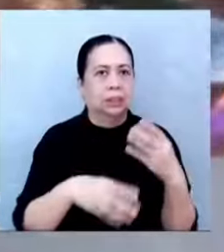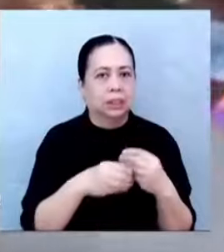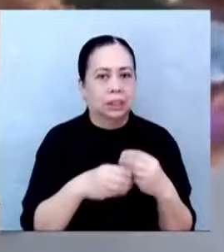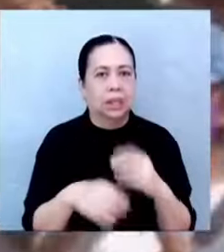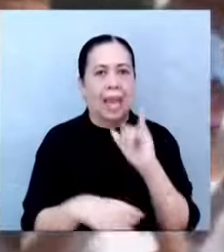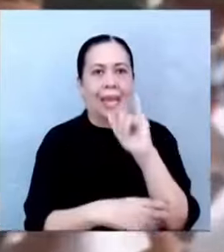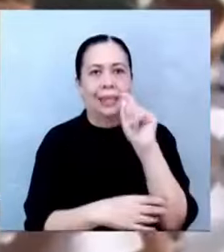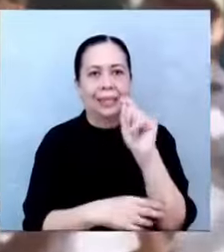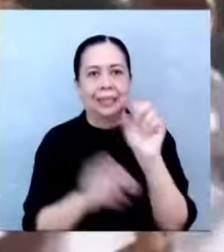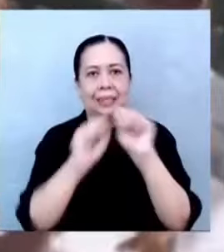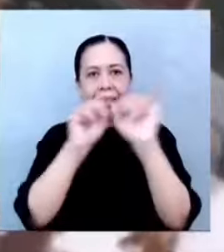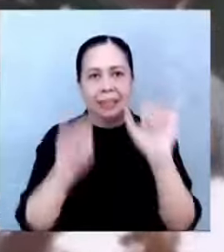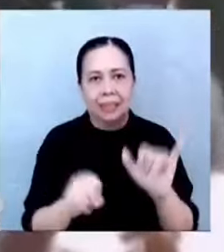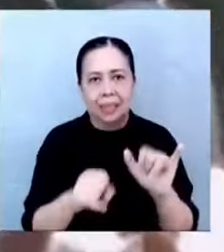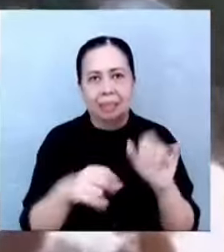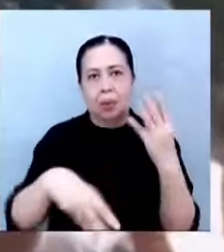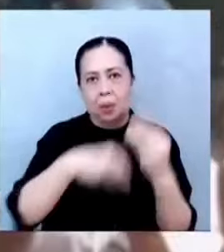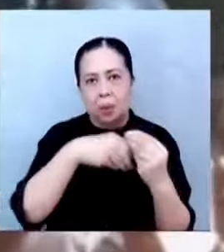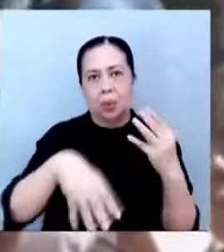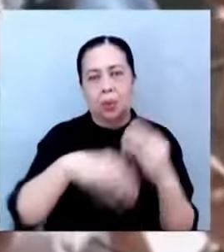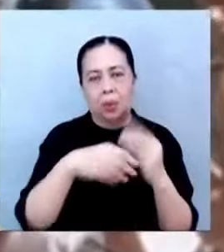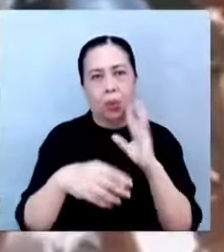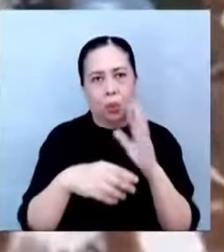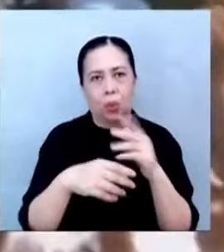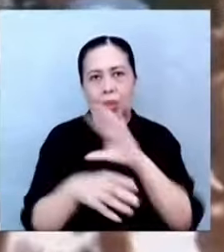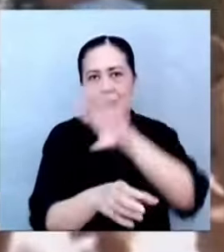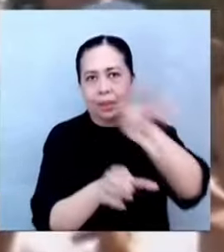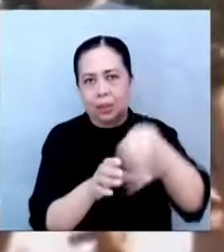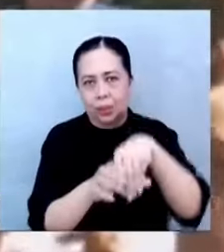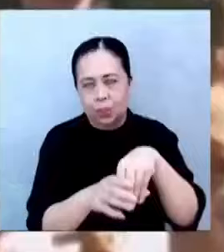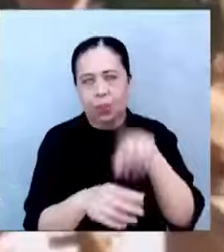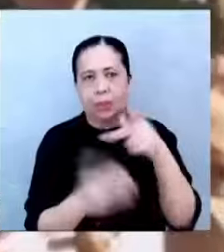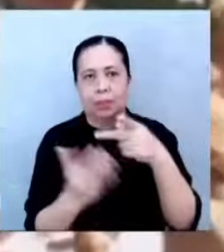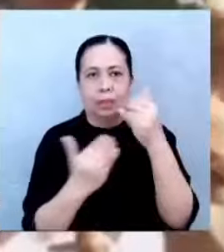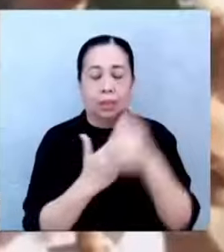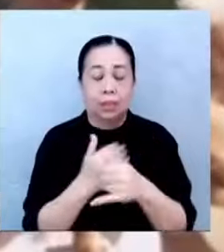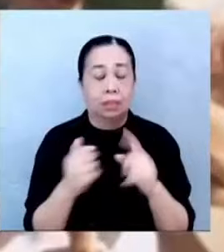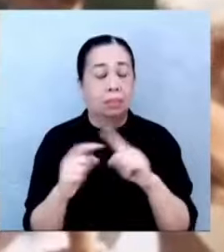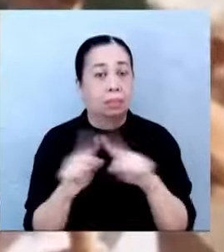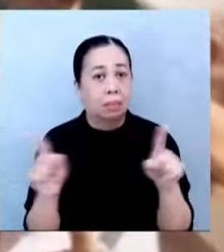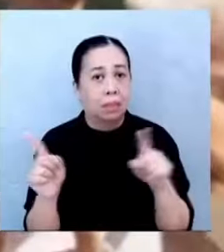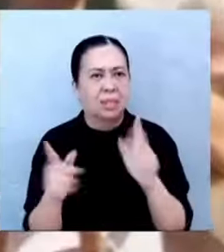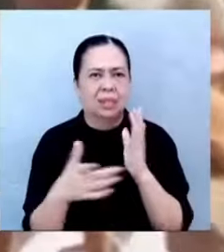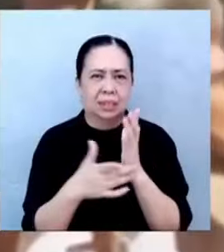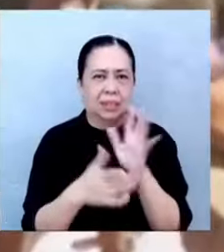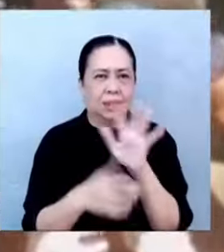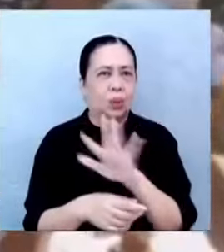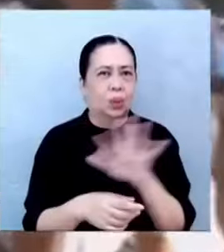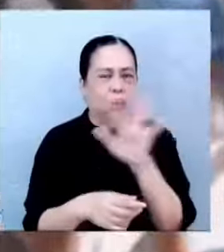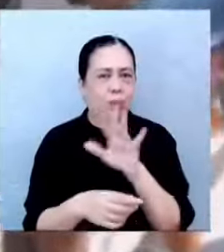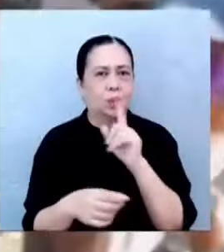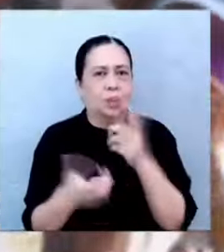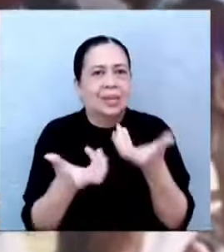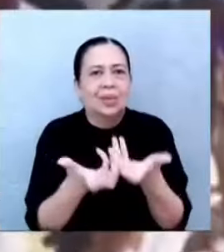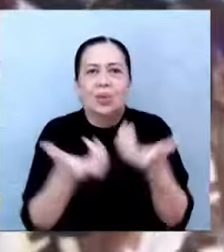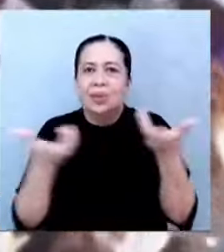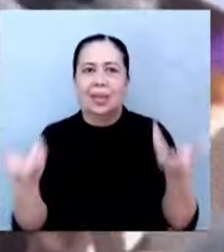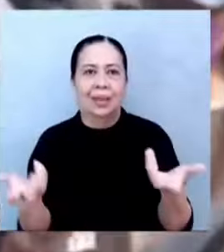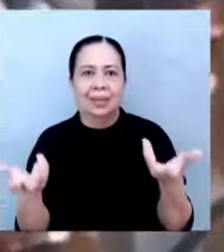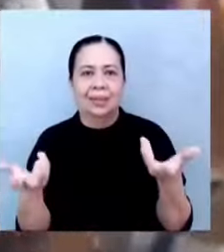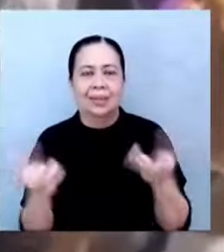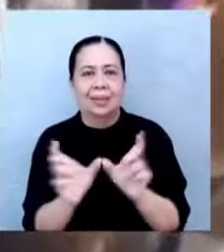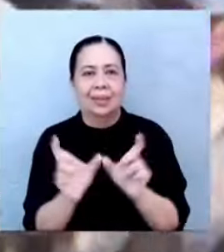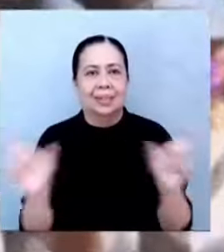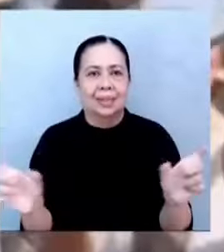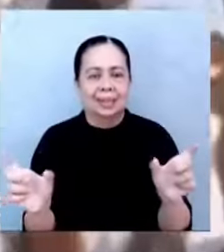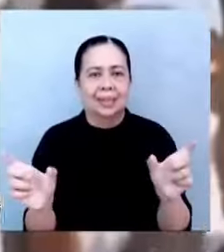system infrastructure that they claim would be included in that project. But Carmina, technically, those two are separate in terms of